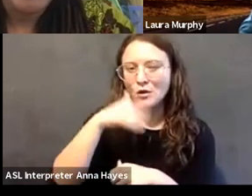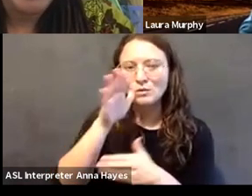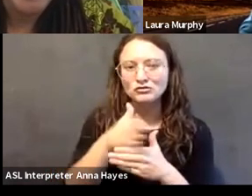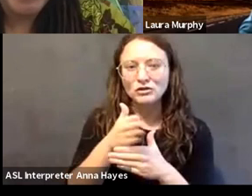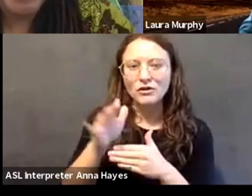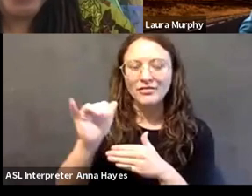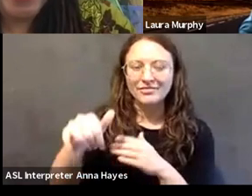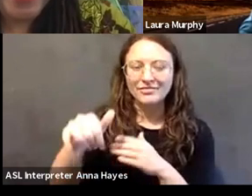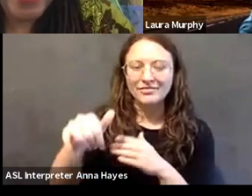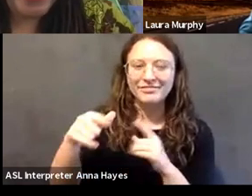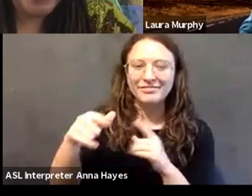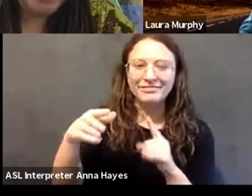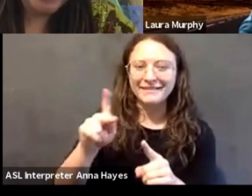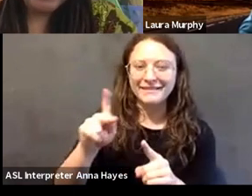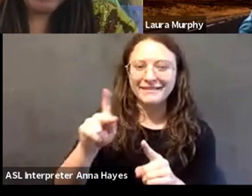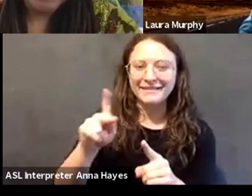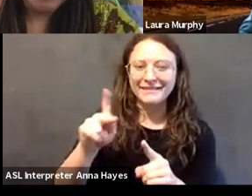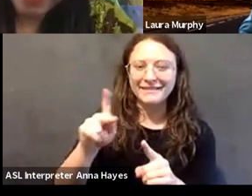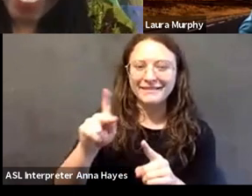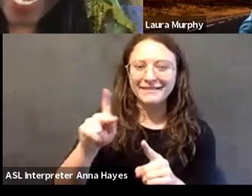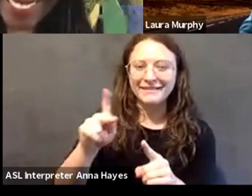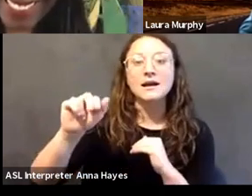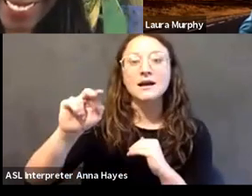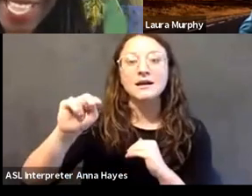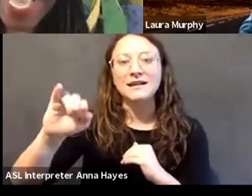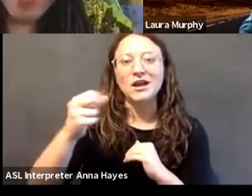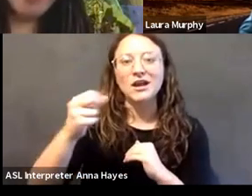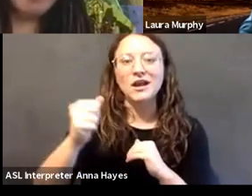You're on mute, Naisha. Oh, yeah, thank you so much,